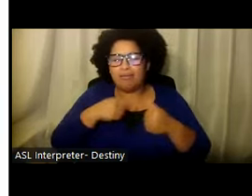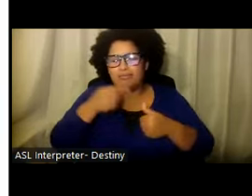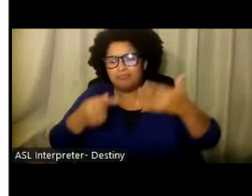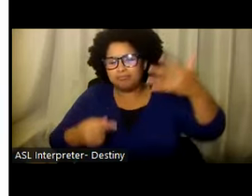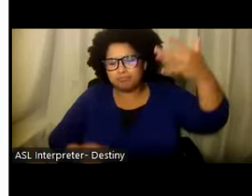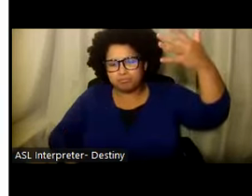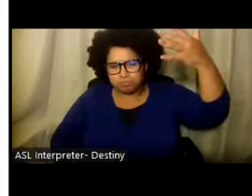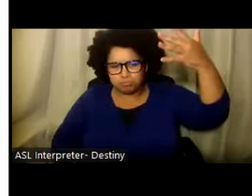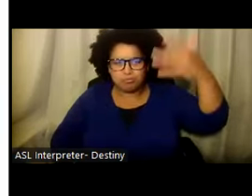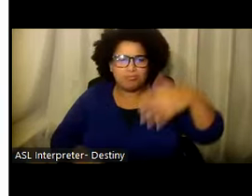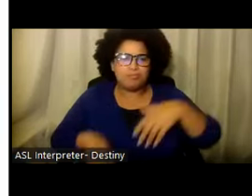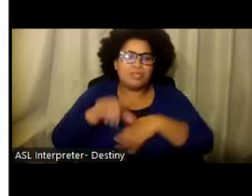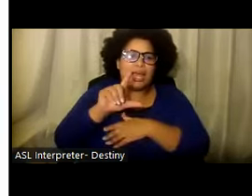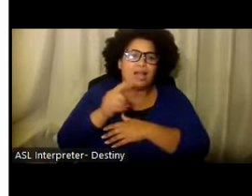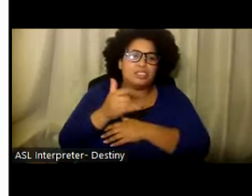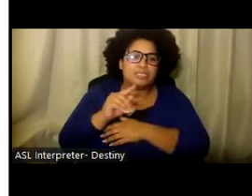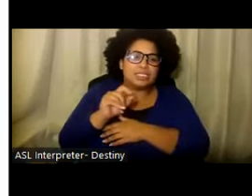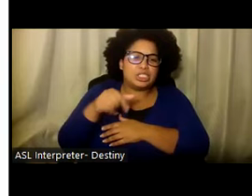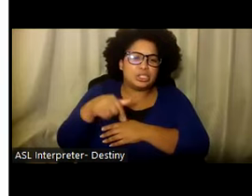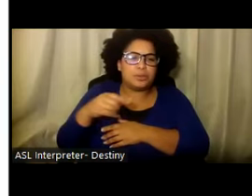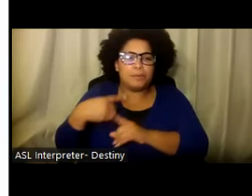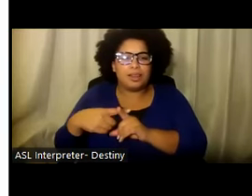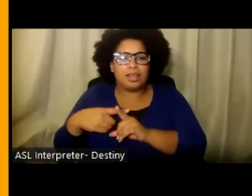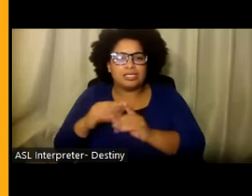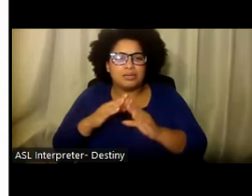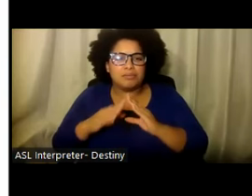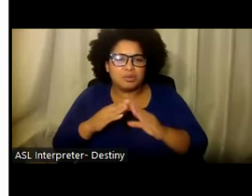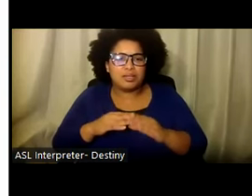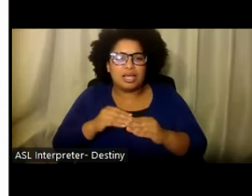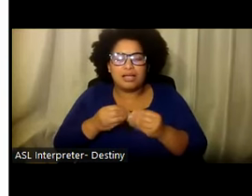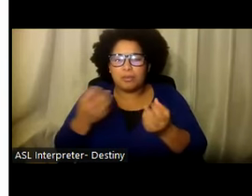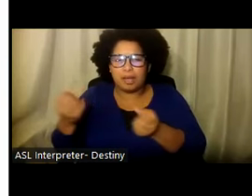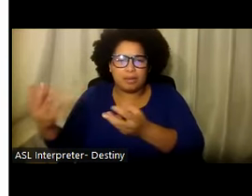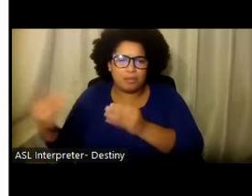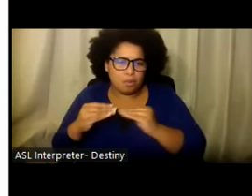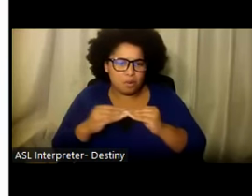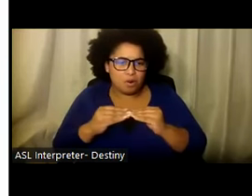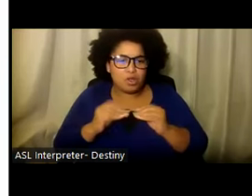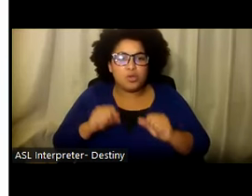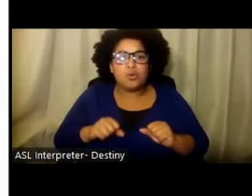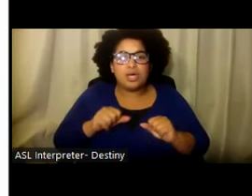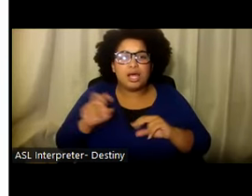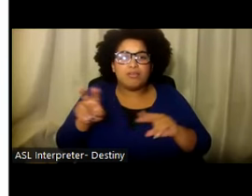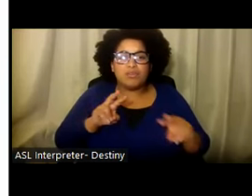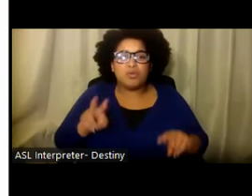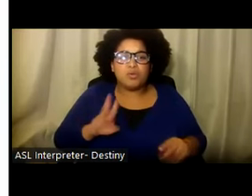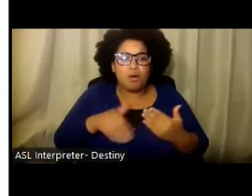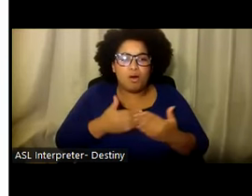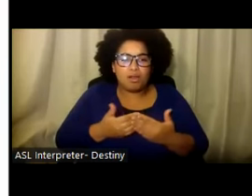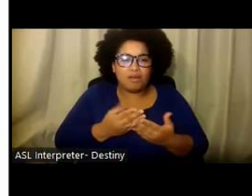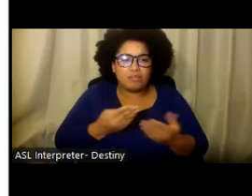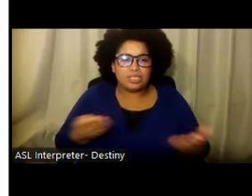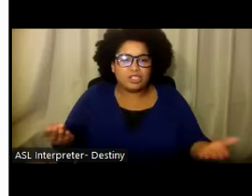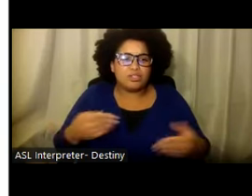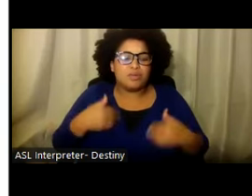diversity, LGBTQ+ disability community, and more. You can explore all archived materials, including